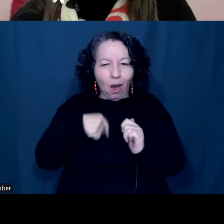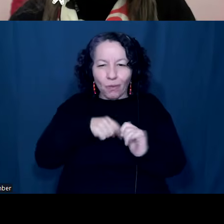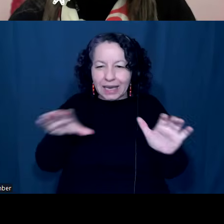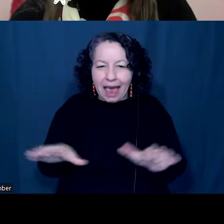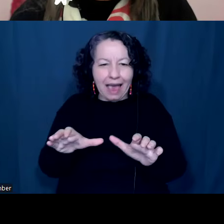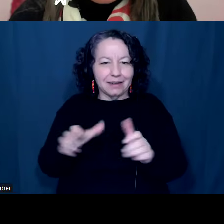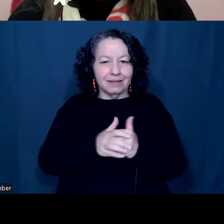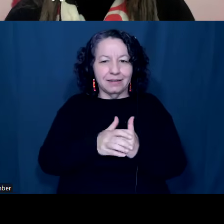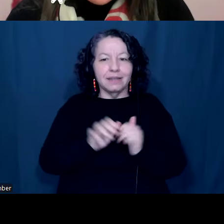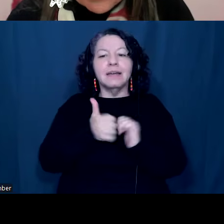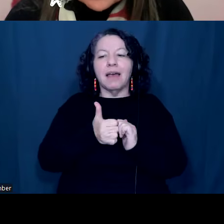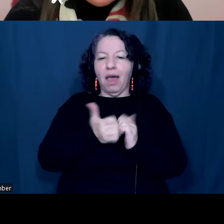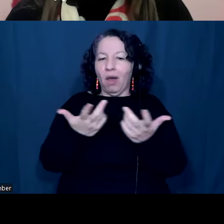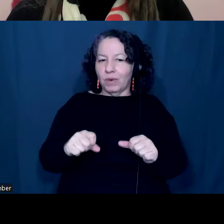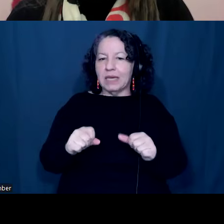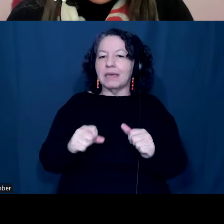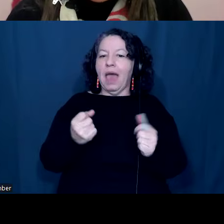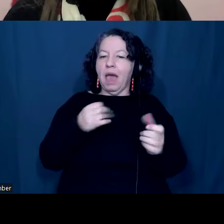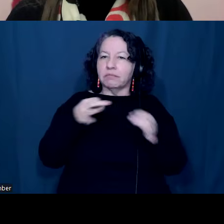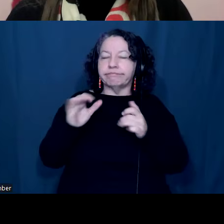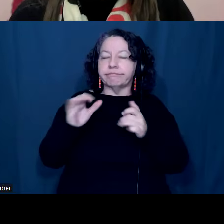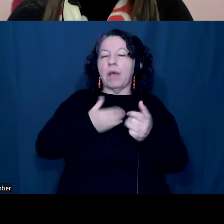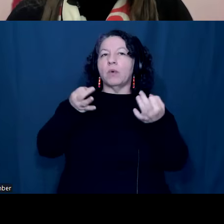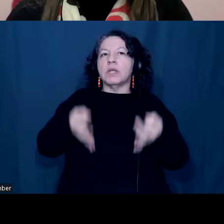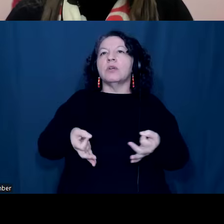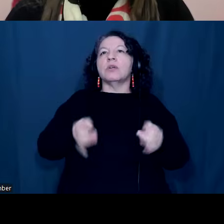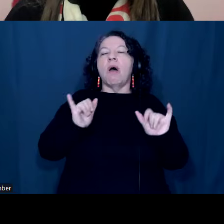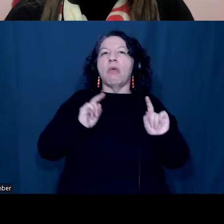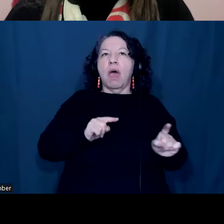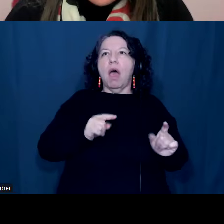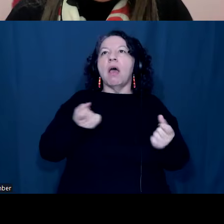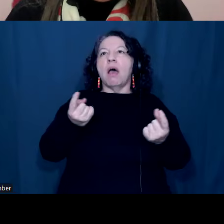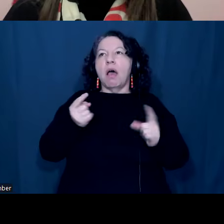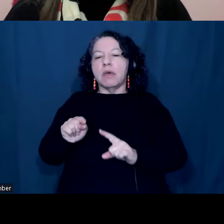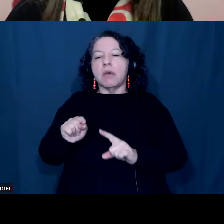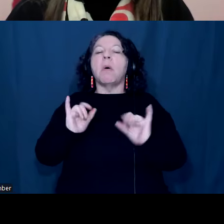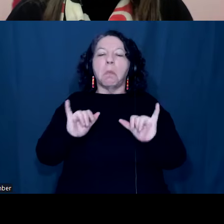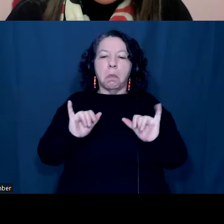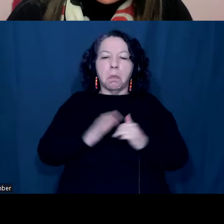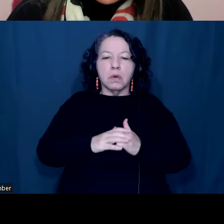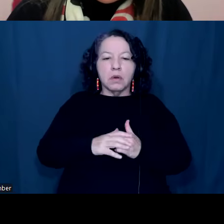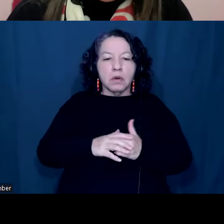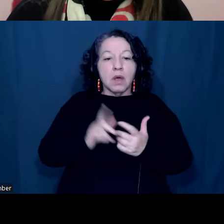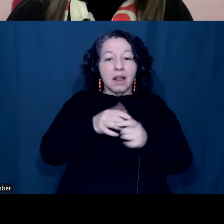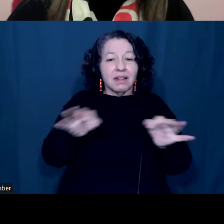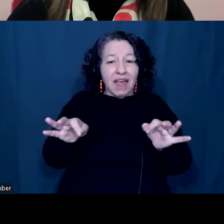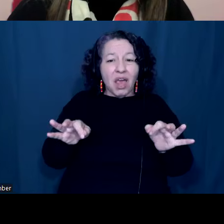decisions. In archaeology and in museums, language has often